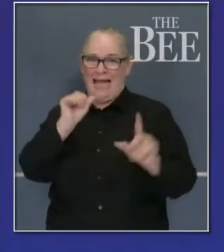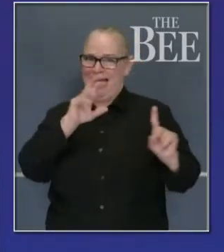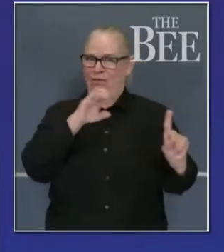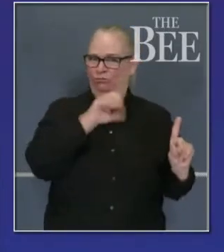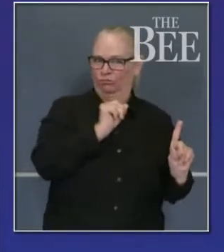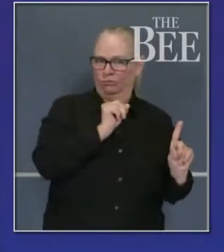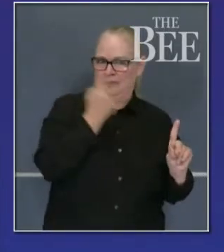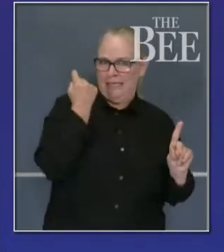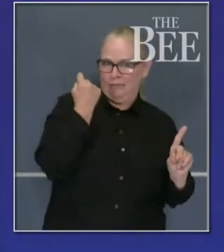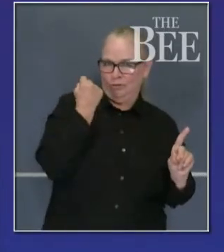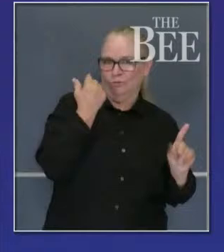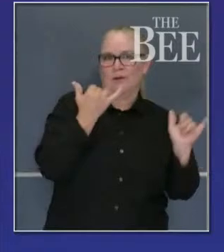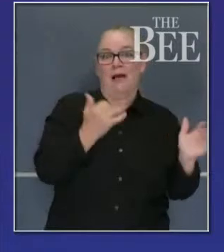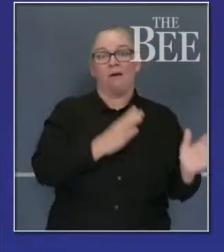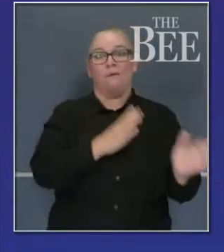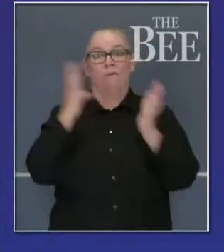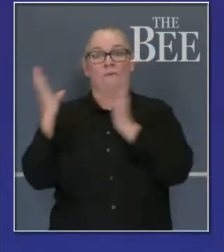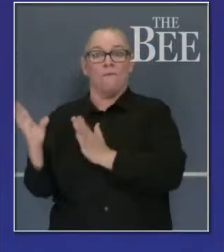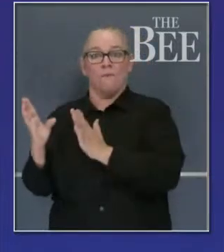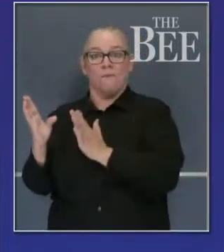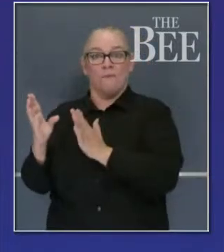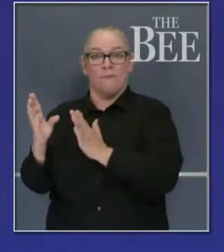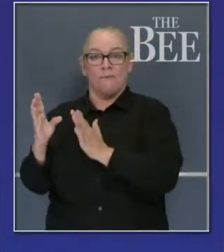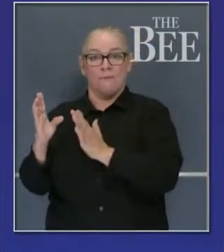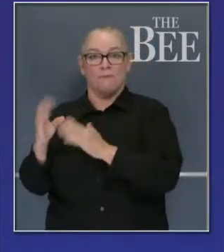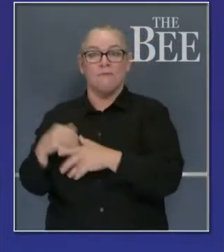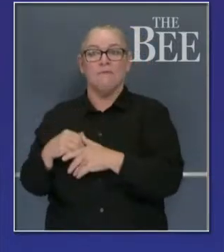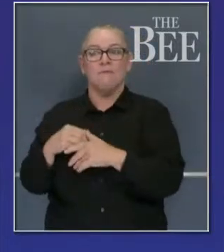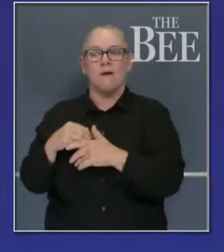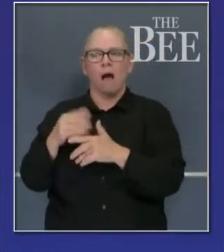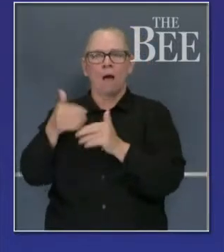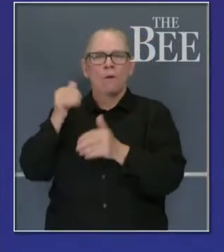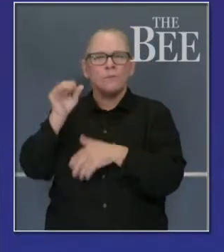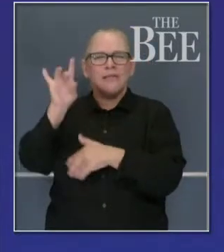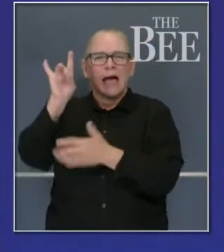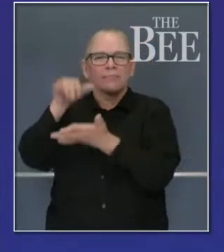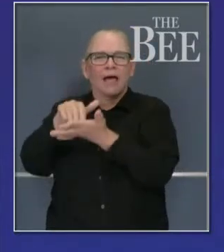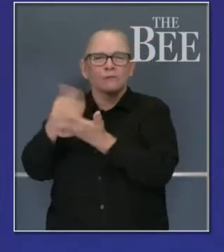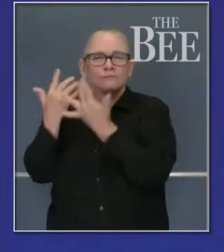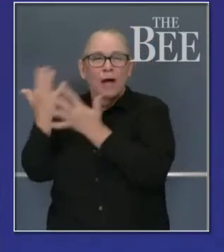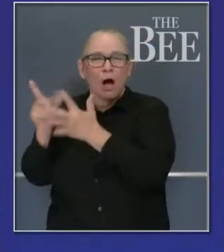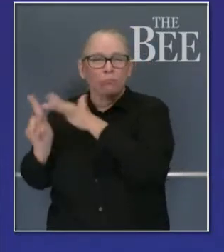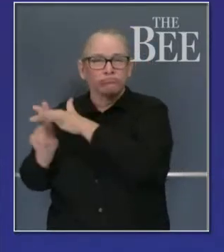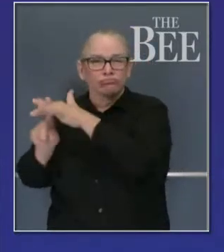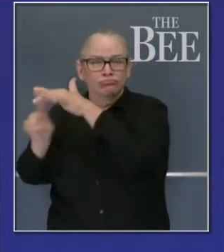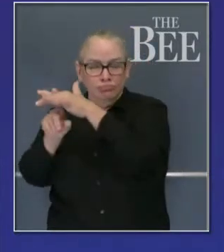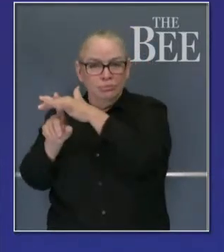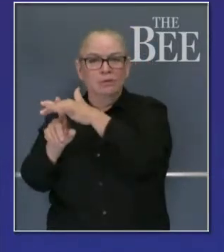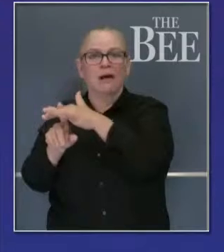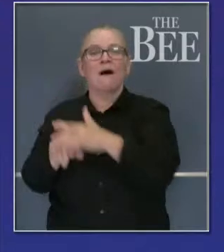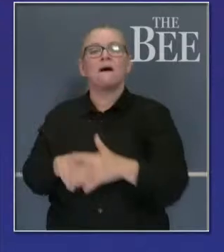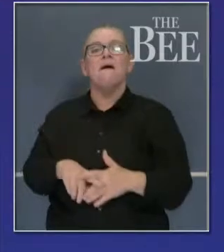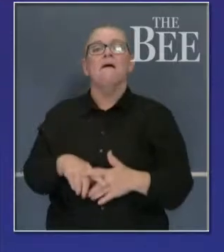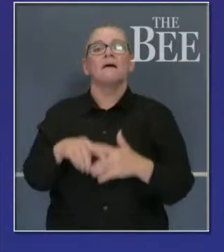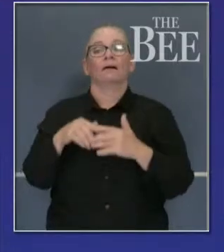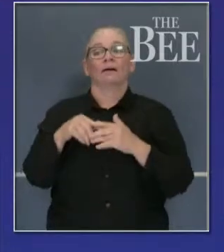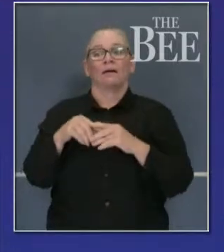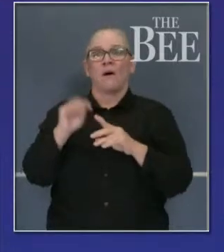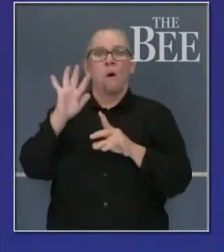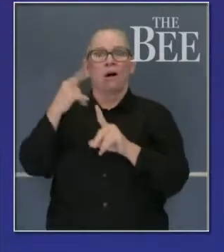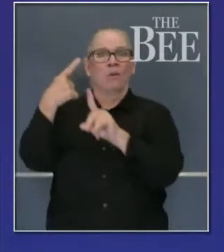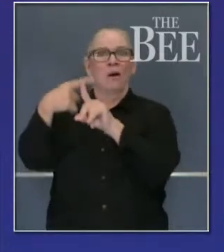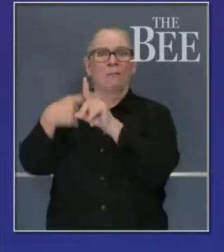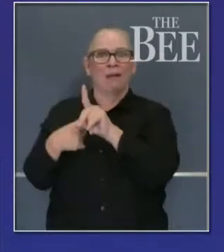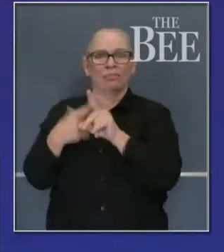3.4 million acres, close to 8,000 fires. I'll remind you that it was a month ago yesterday that